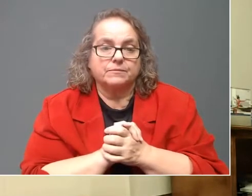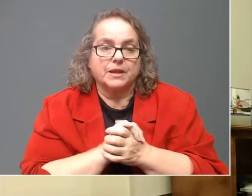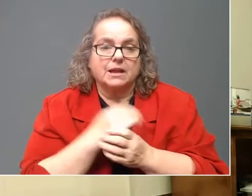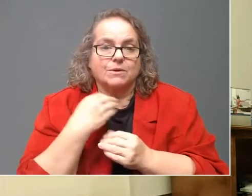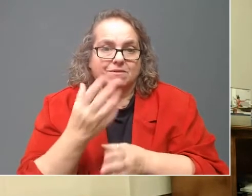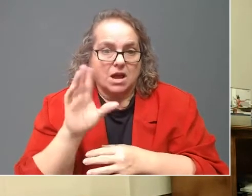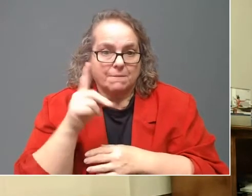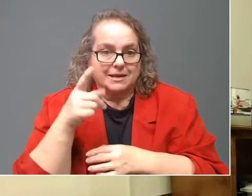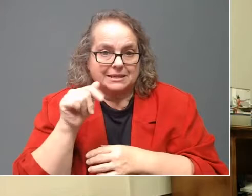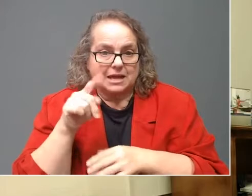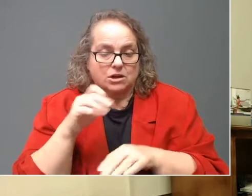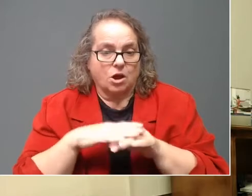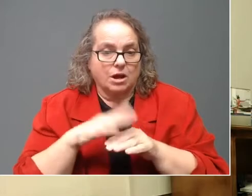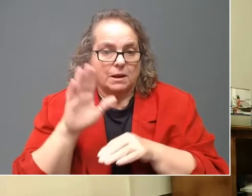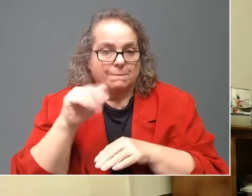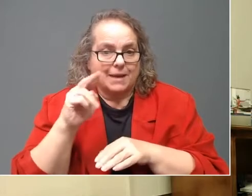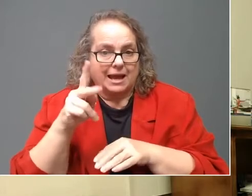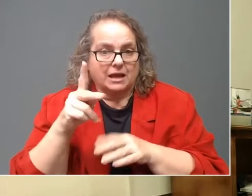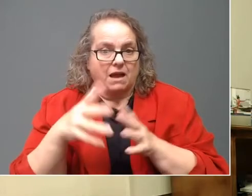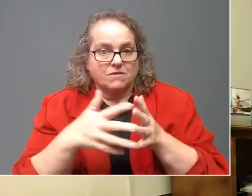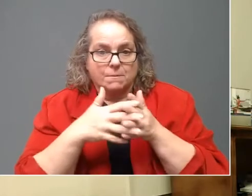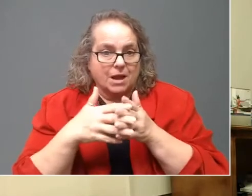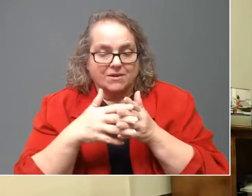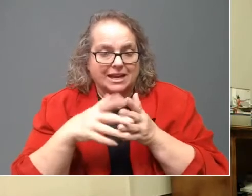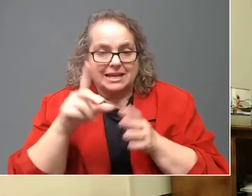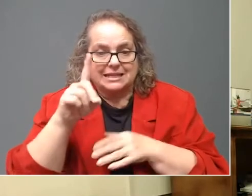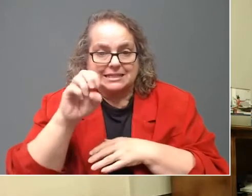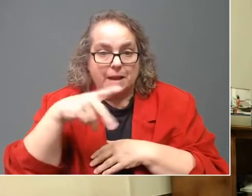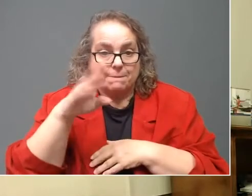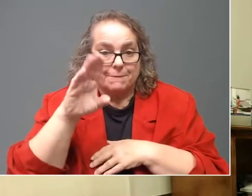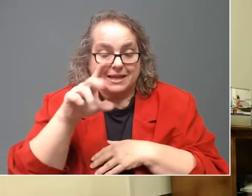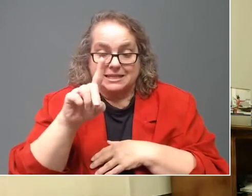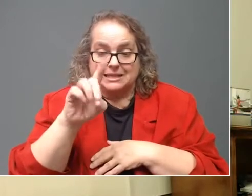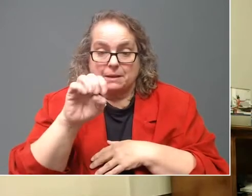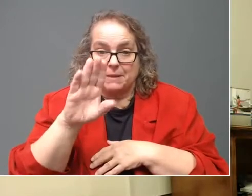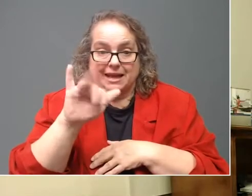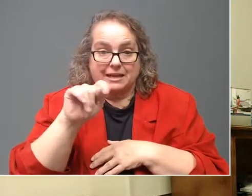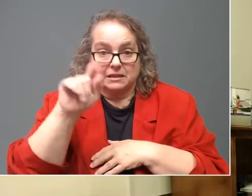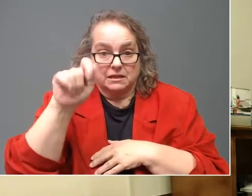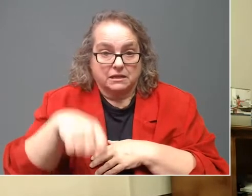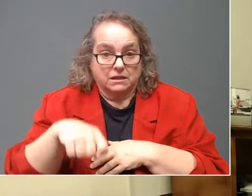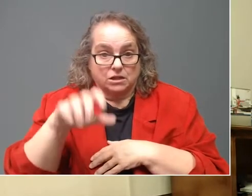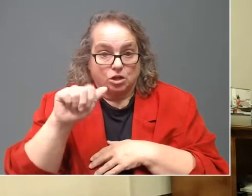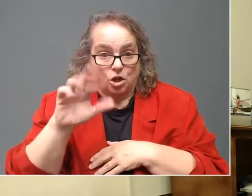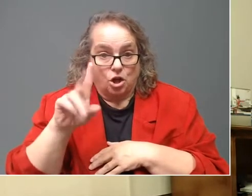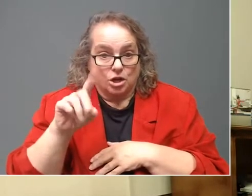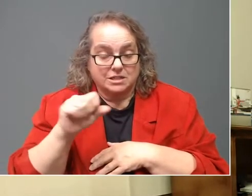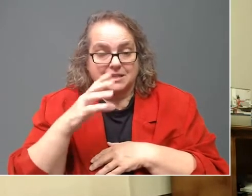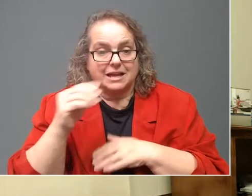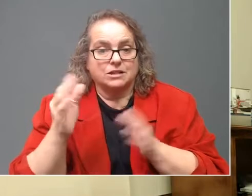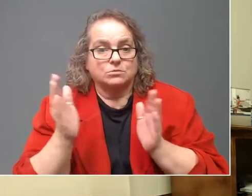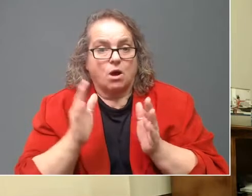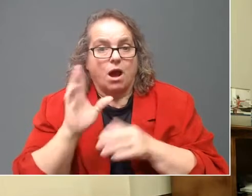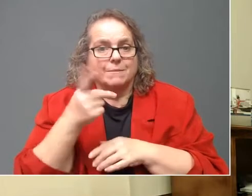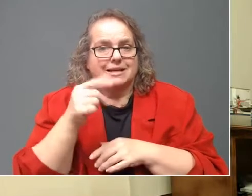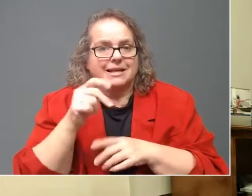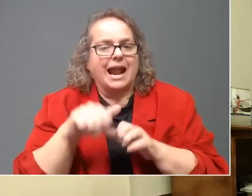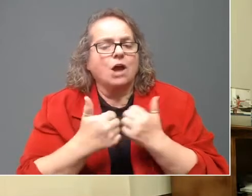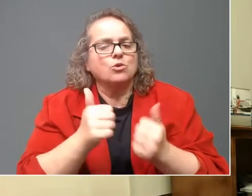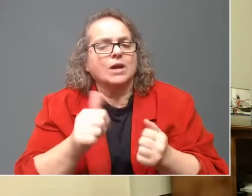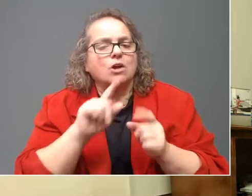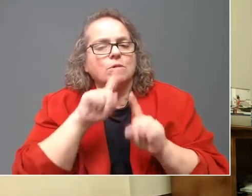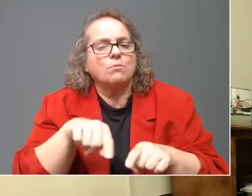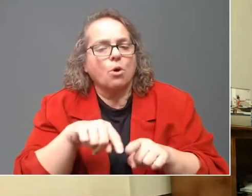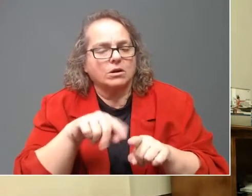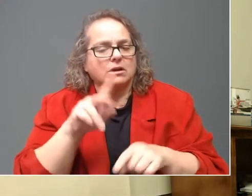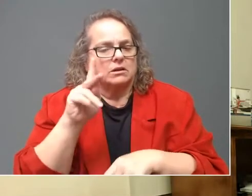Bank of America debit cards and one small update on how you can report UI fraud. So first